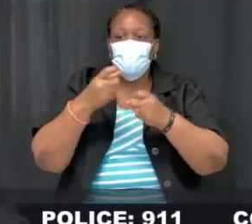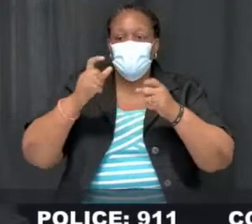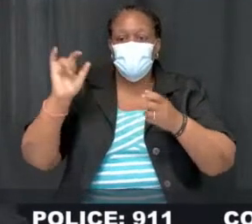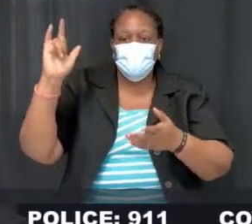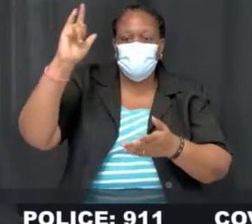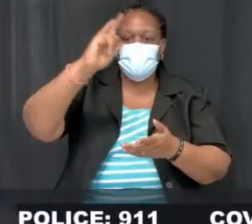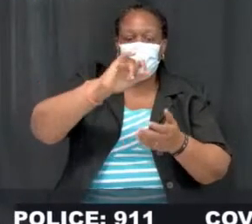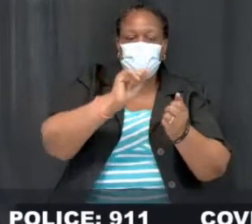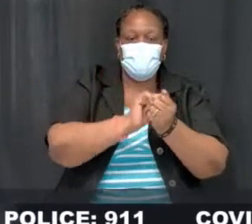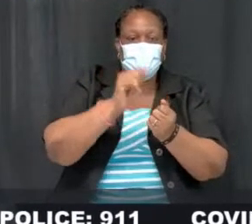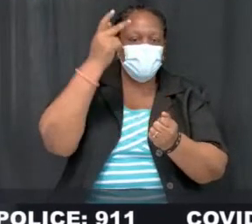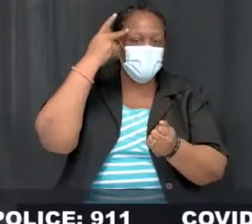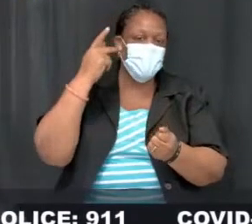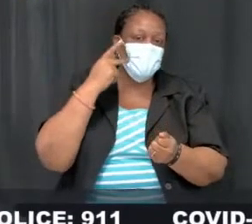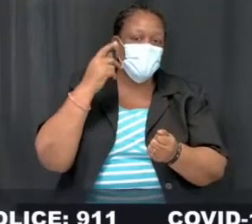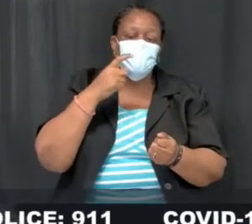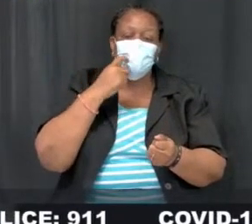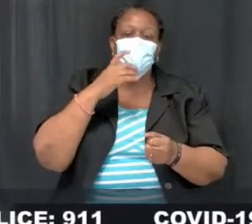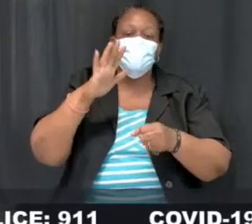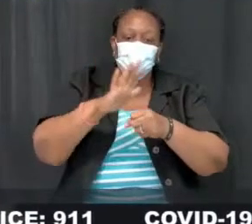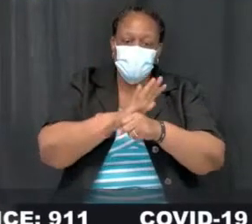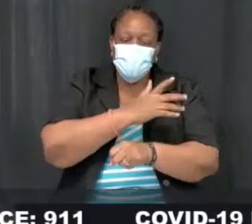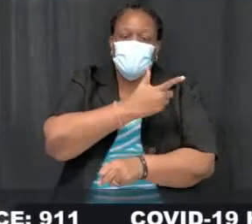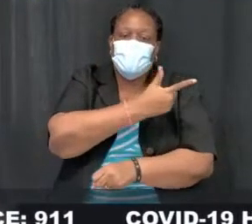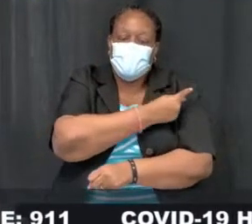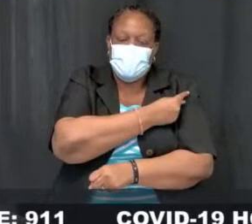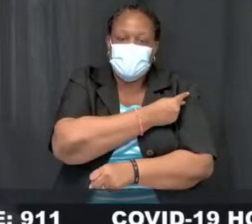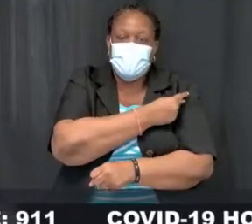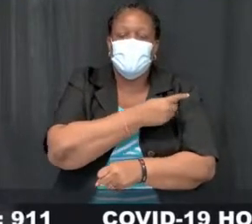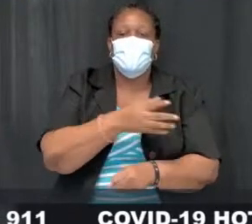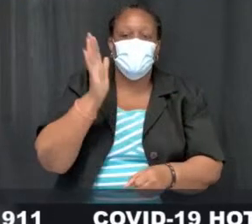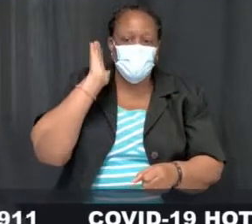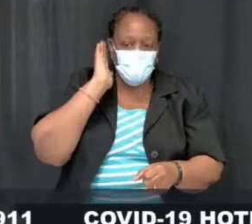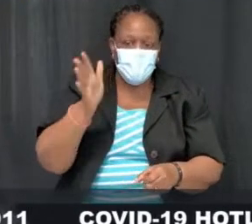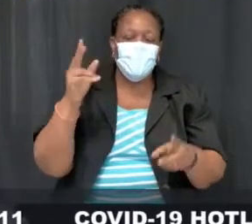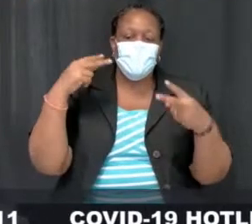be subject to the same quarantine time as their parents.